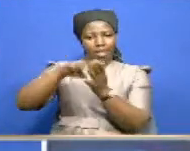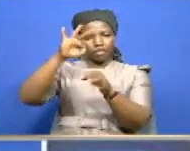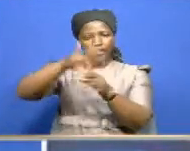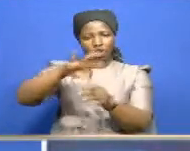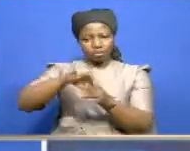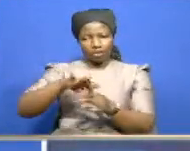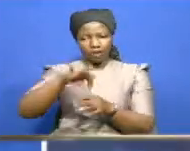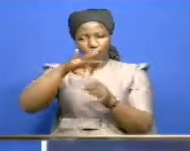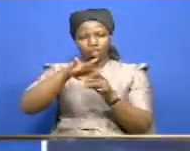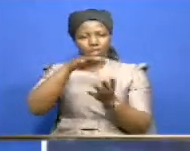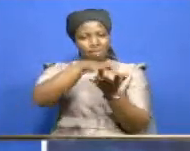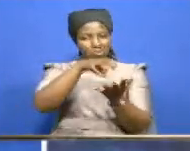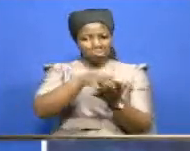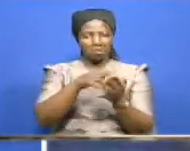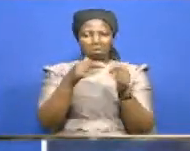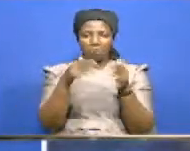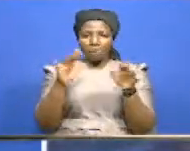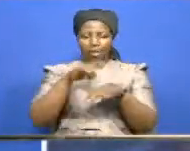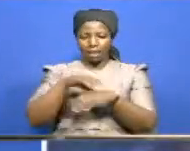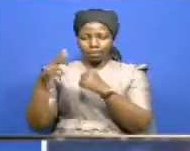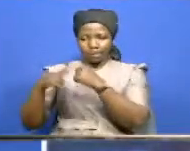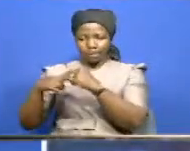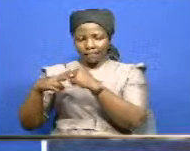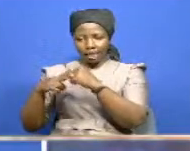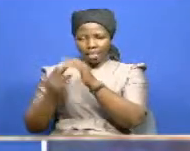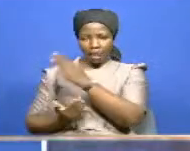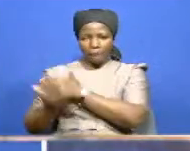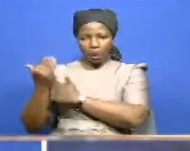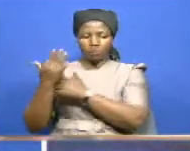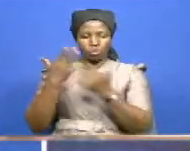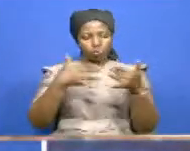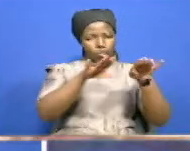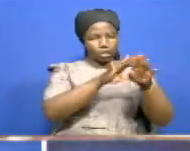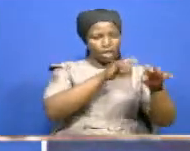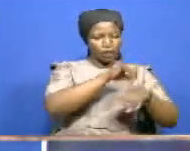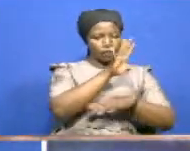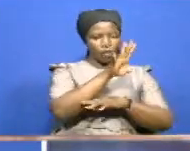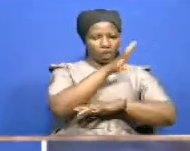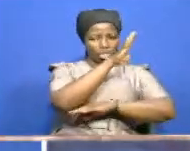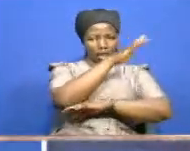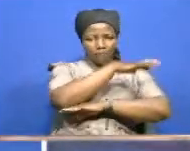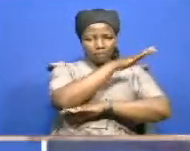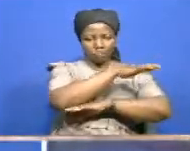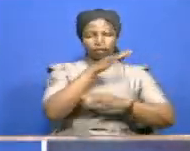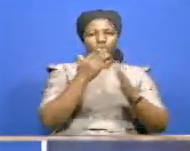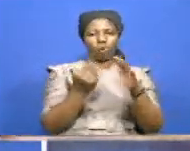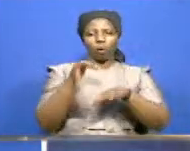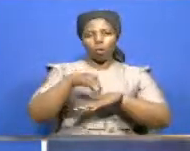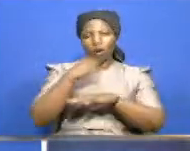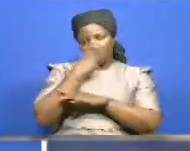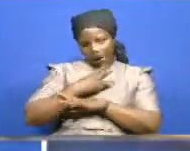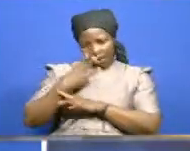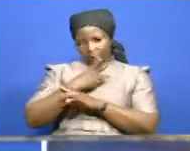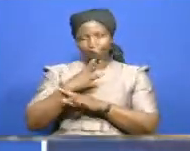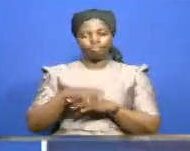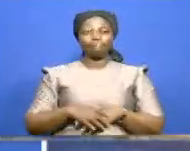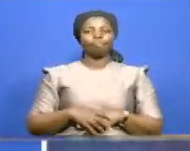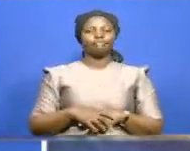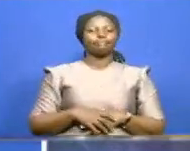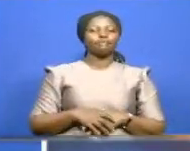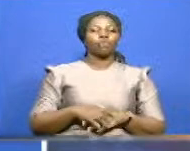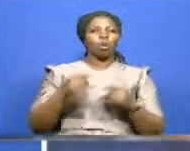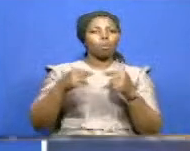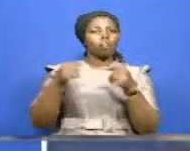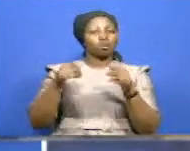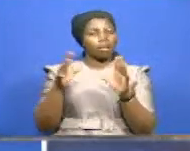Polling stations are due to open at 7 a.m. and close at 4 p.m. on Wednesday. In the run-up to the polls, opposition parties complained